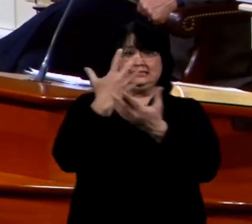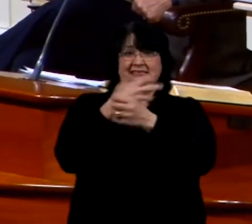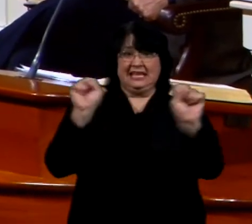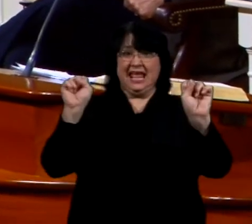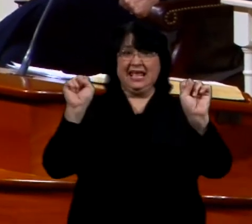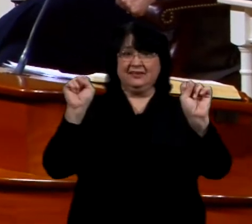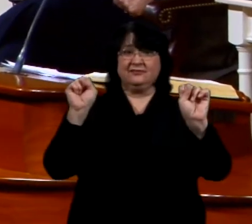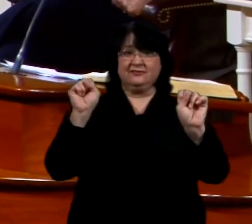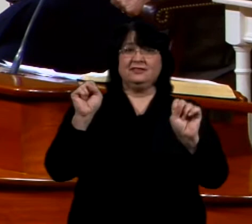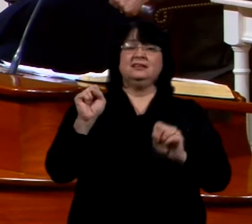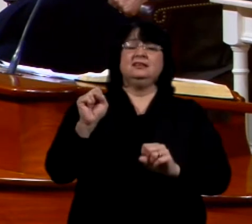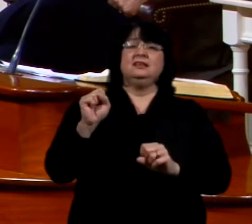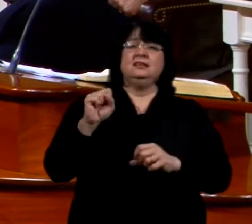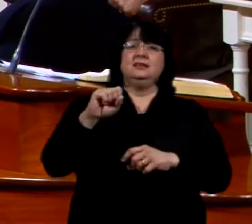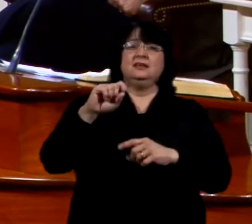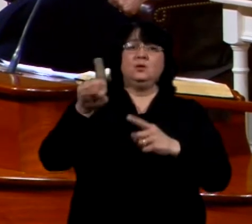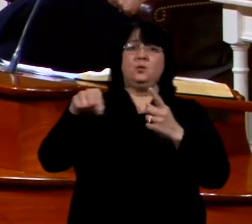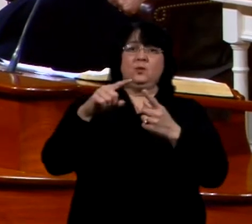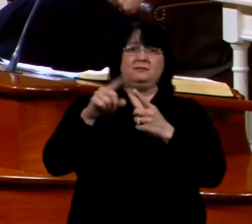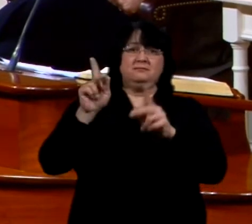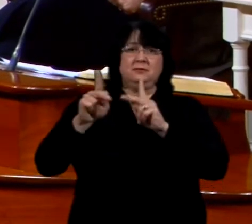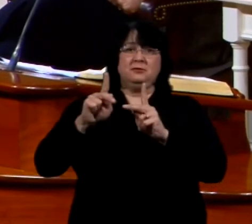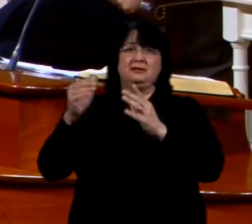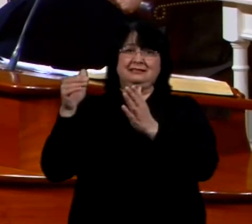saved in was almost against soul winning.